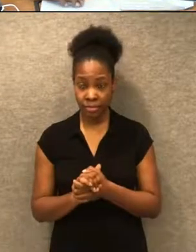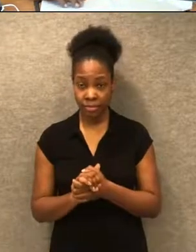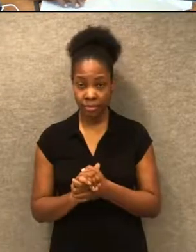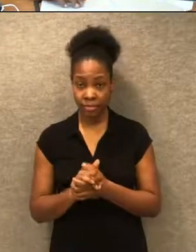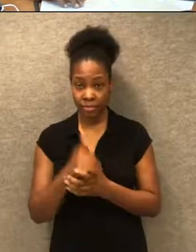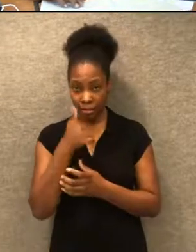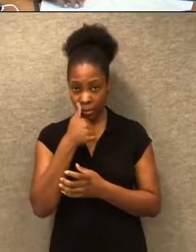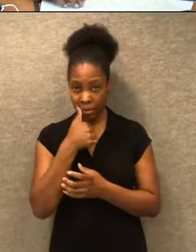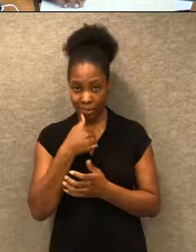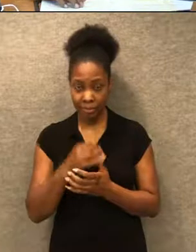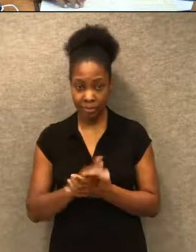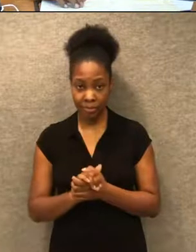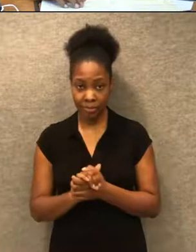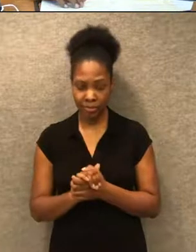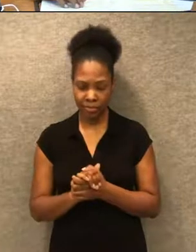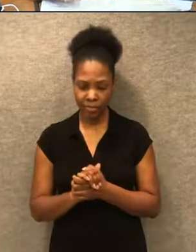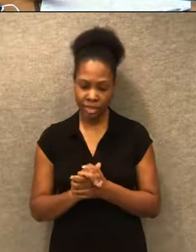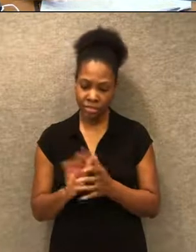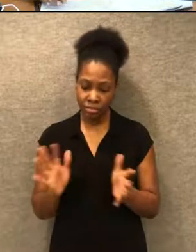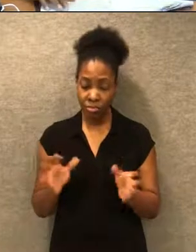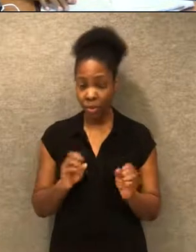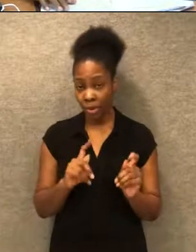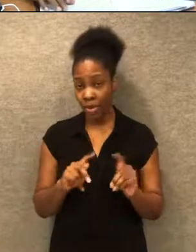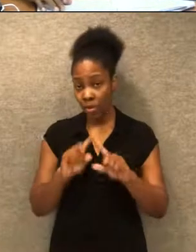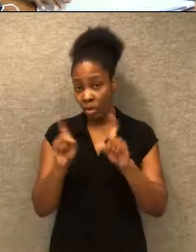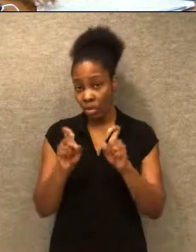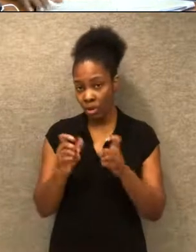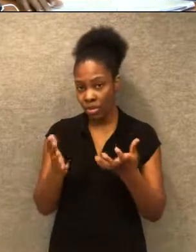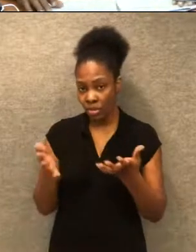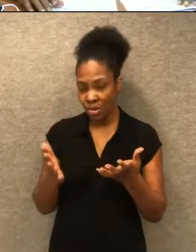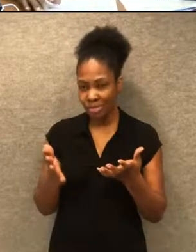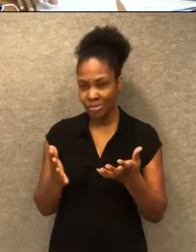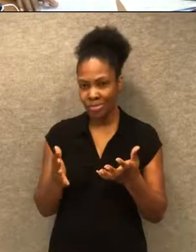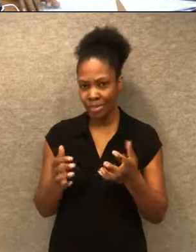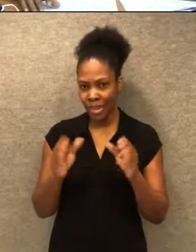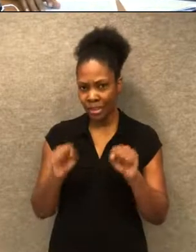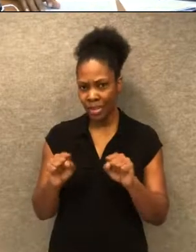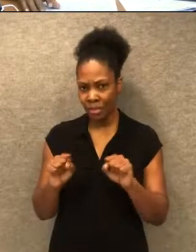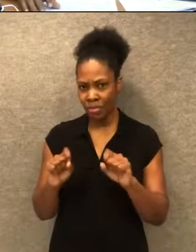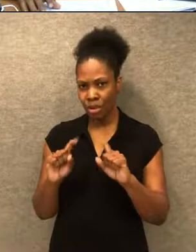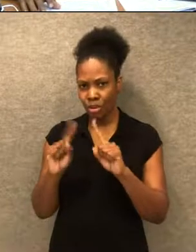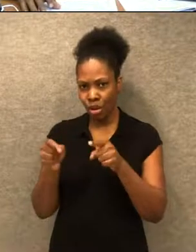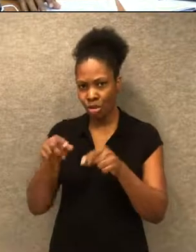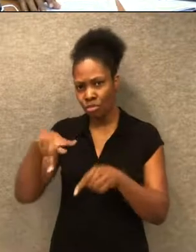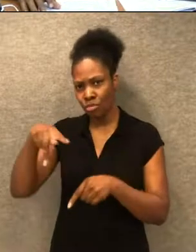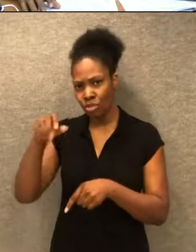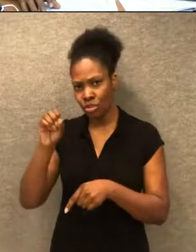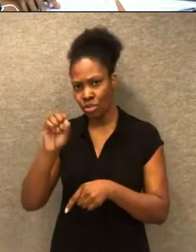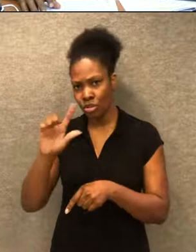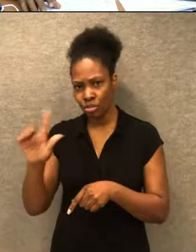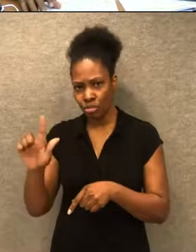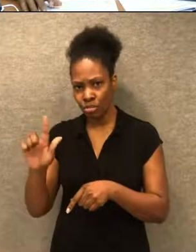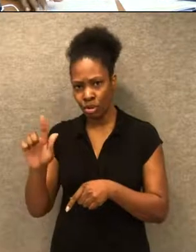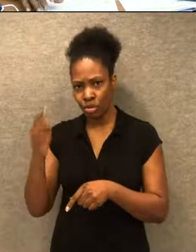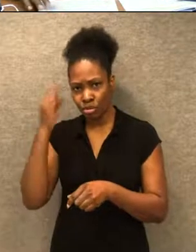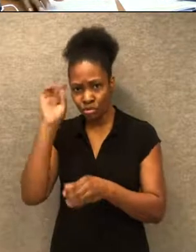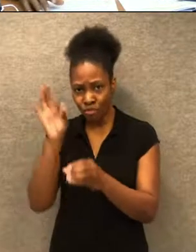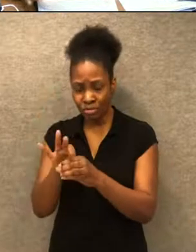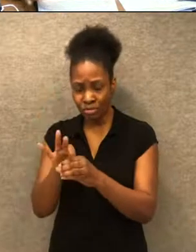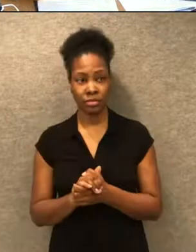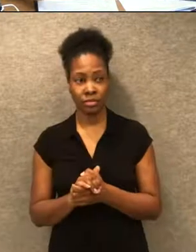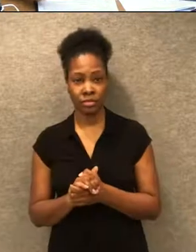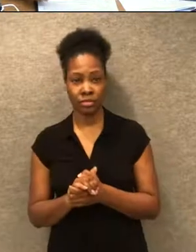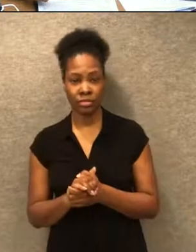Okay, well, his original question was, are we able to go to the regular polling site? Right.